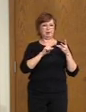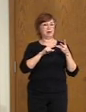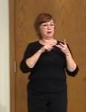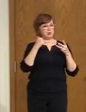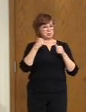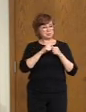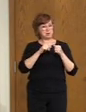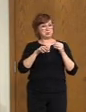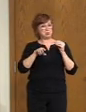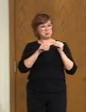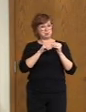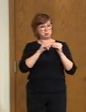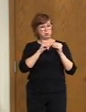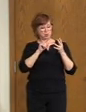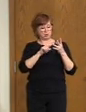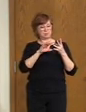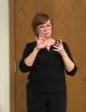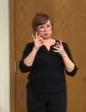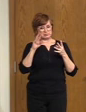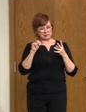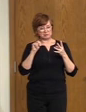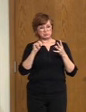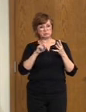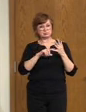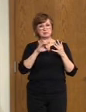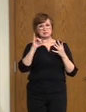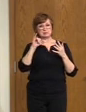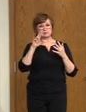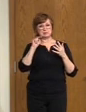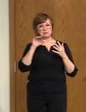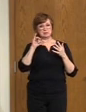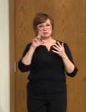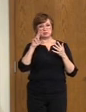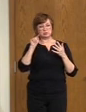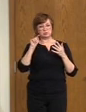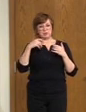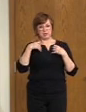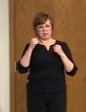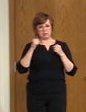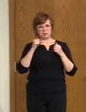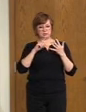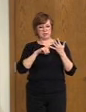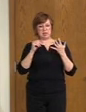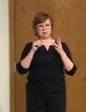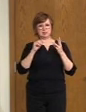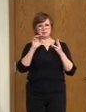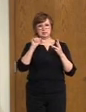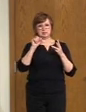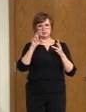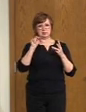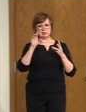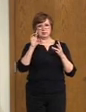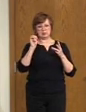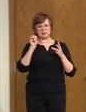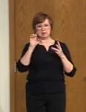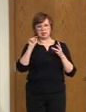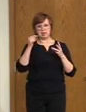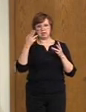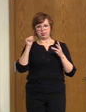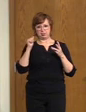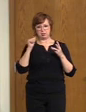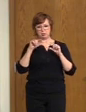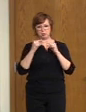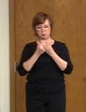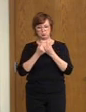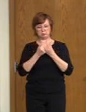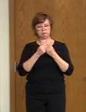representation from First Nations and Inuit Health, as well as NICA. So they're definitely part of the